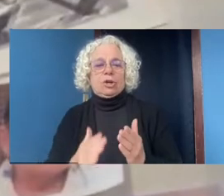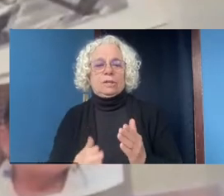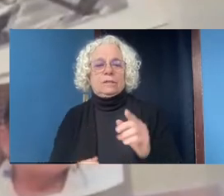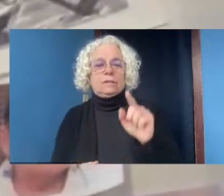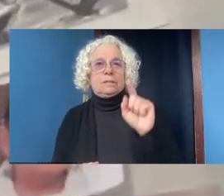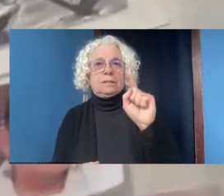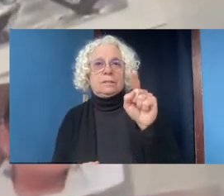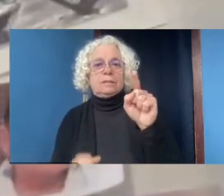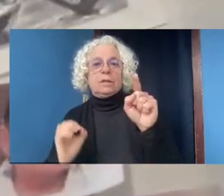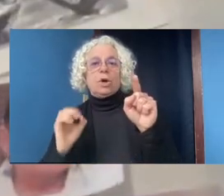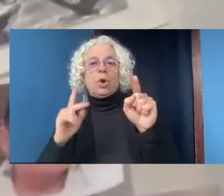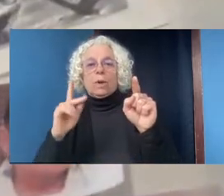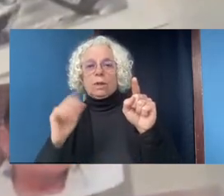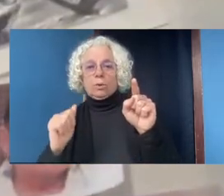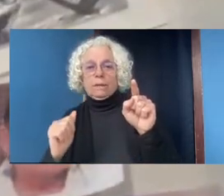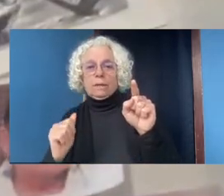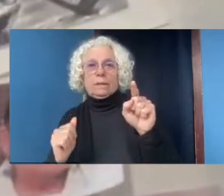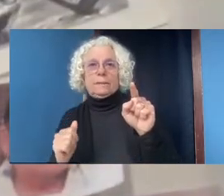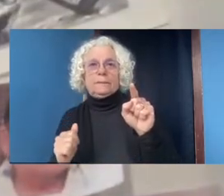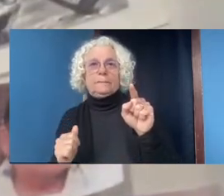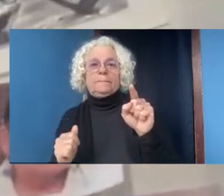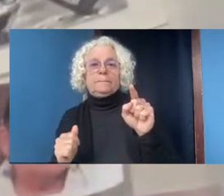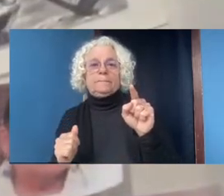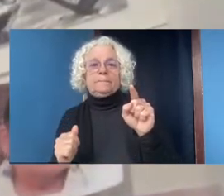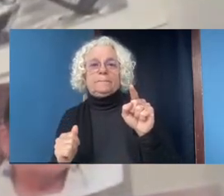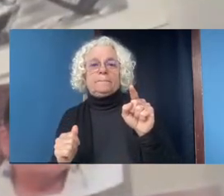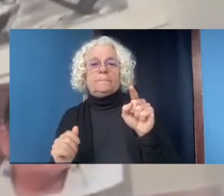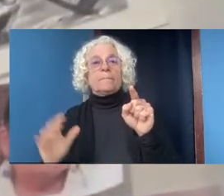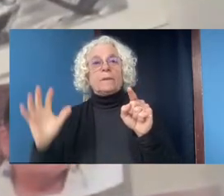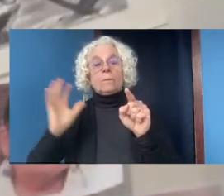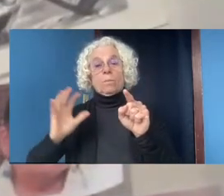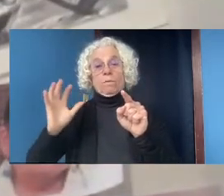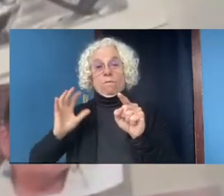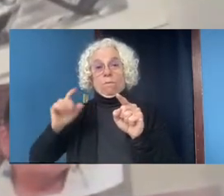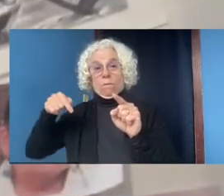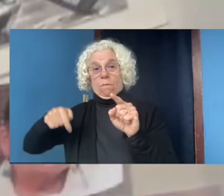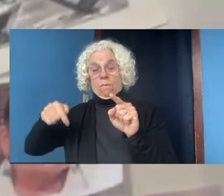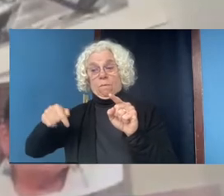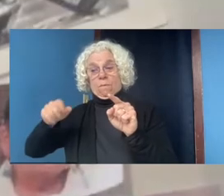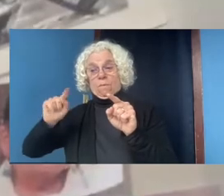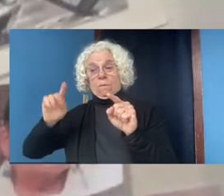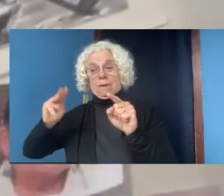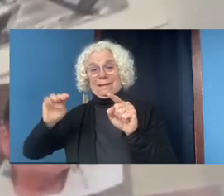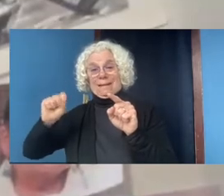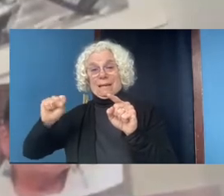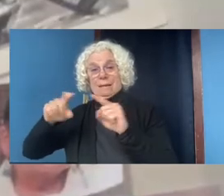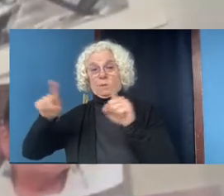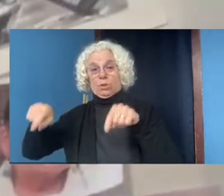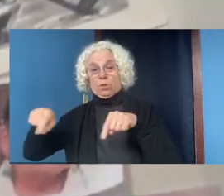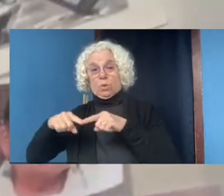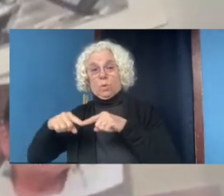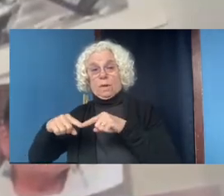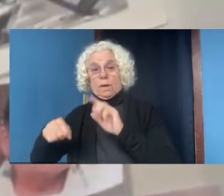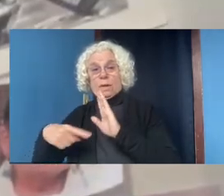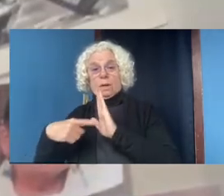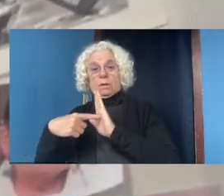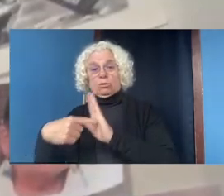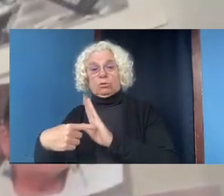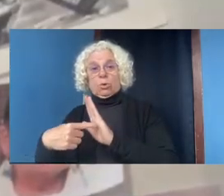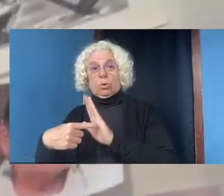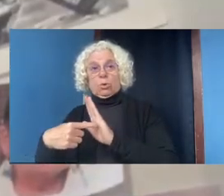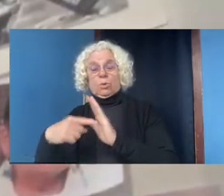Square at one point. Lights were going across that had a Cheyenne word on